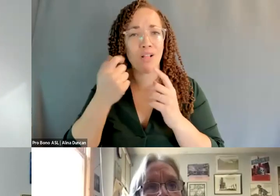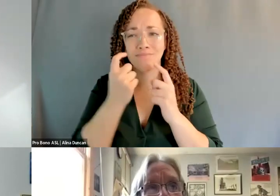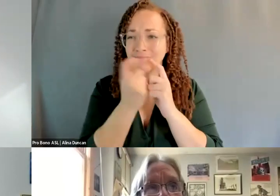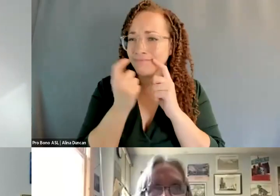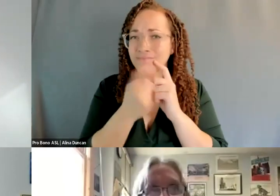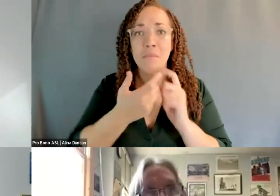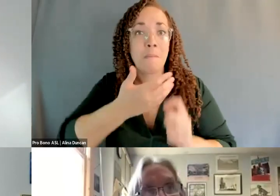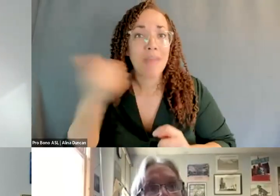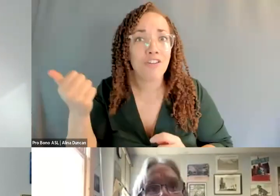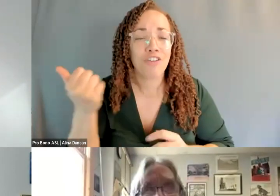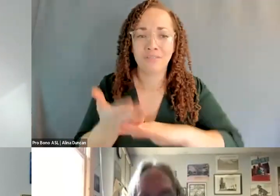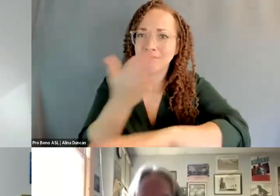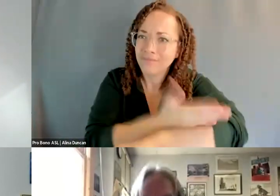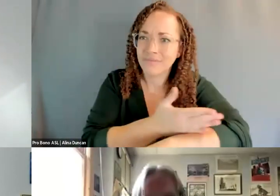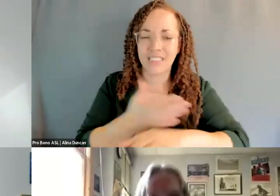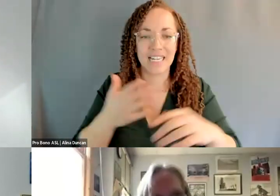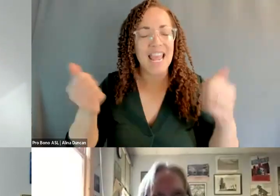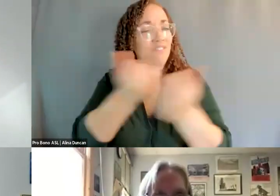Everything in my life is better,